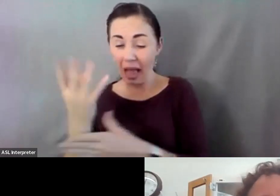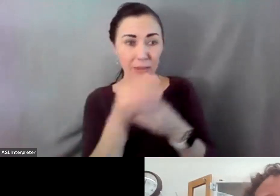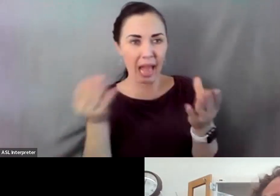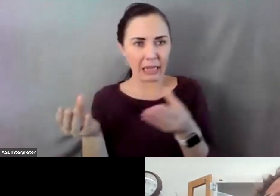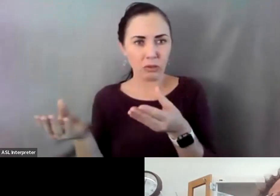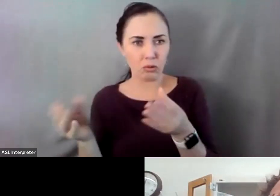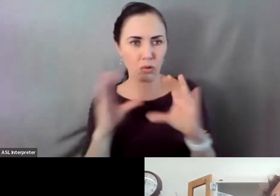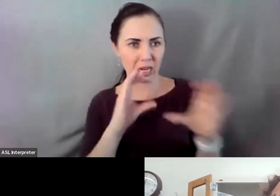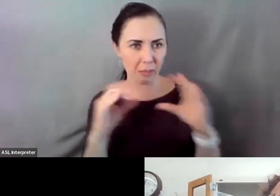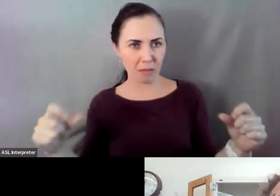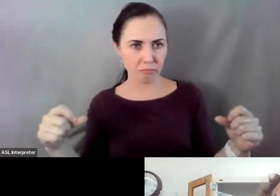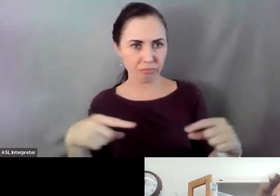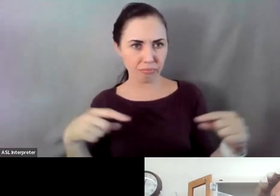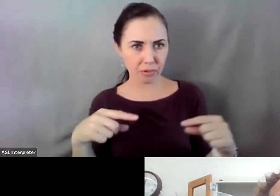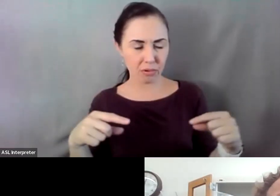of course,